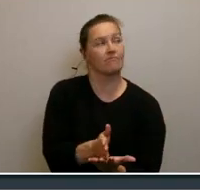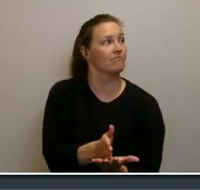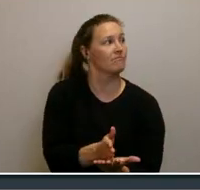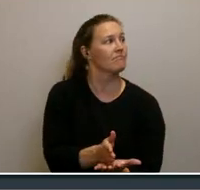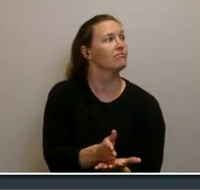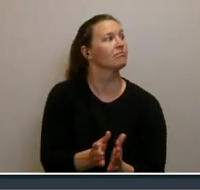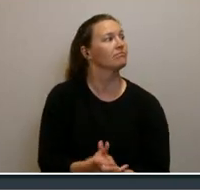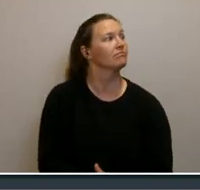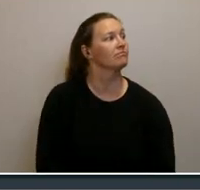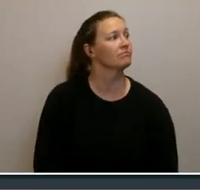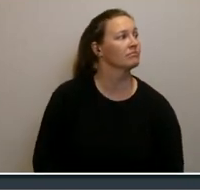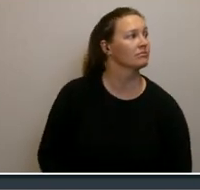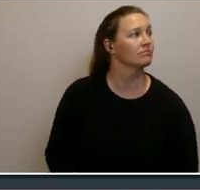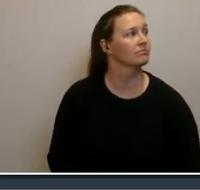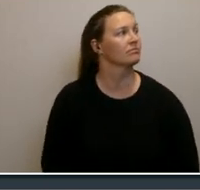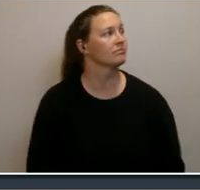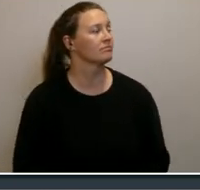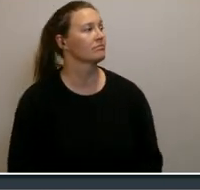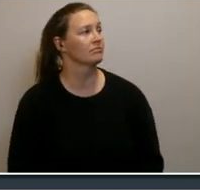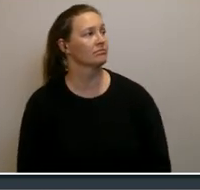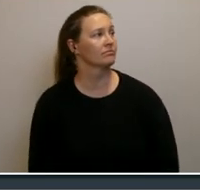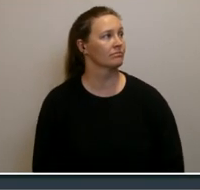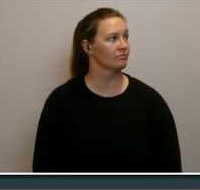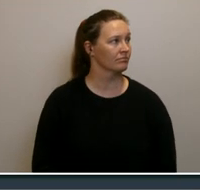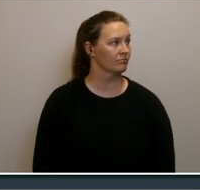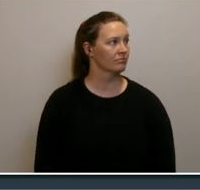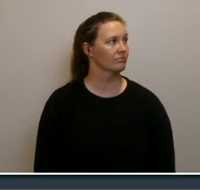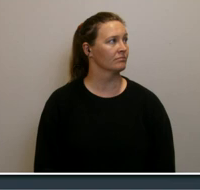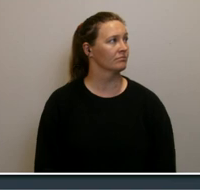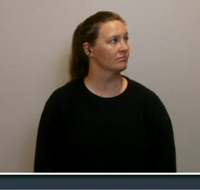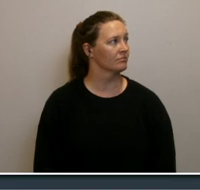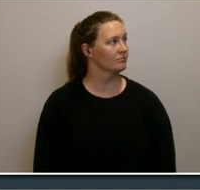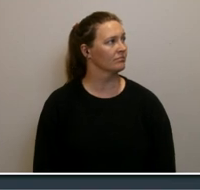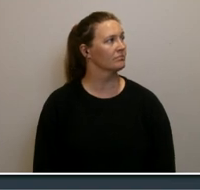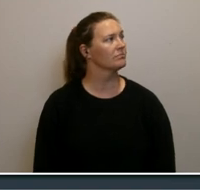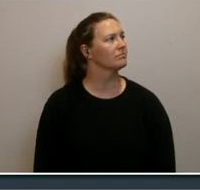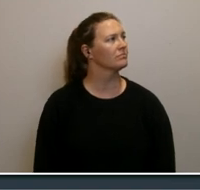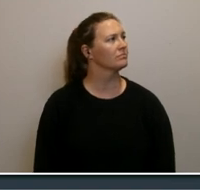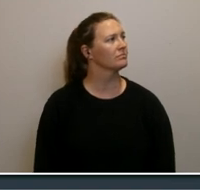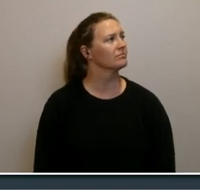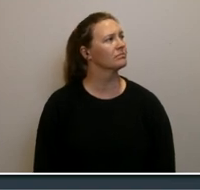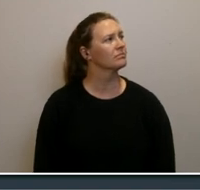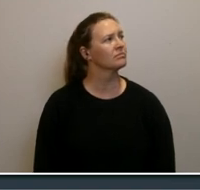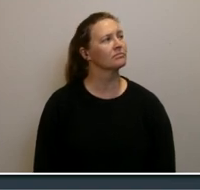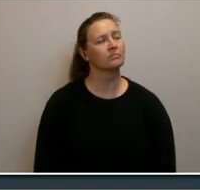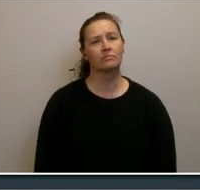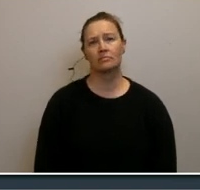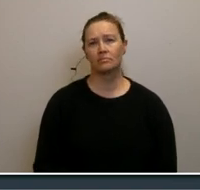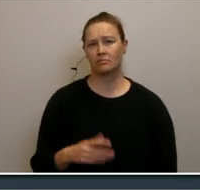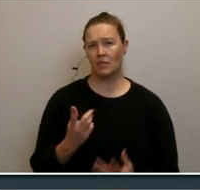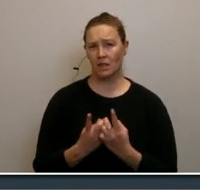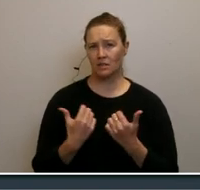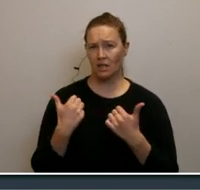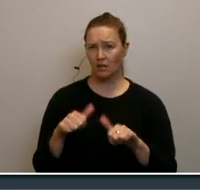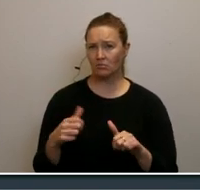video clip with a drawdown to the site itself. So I just wanted to update you with the property milestones and where we've got